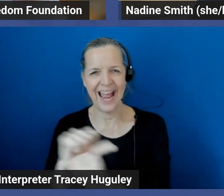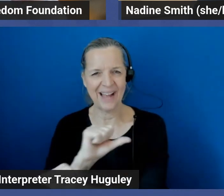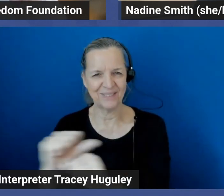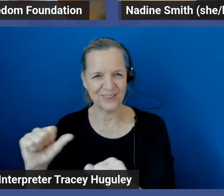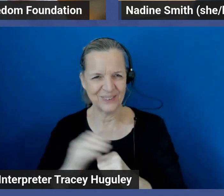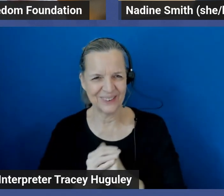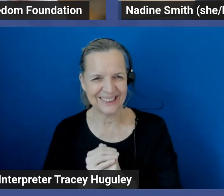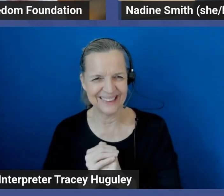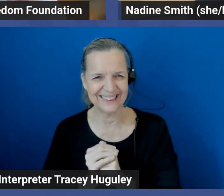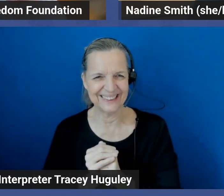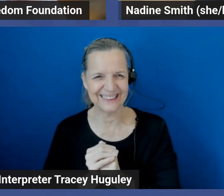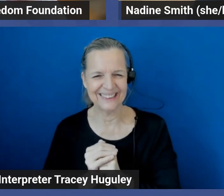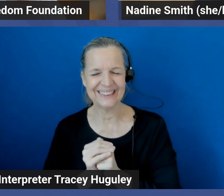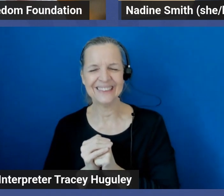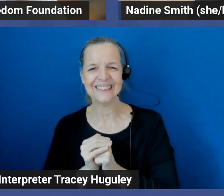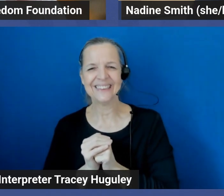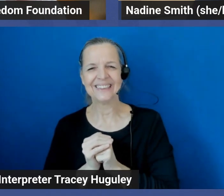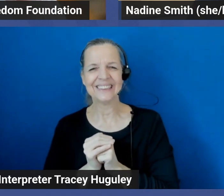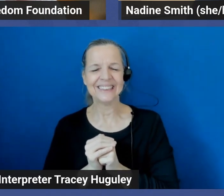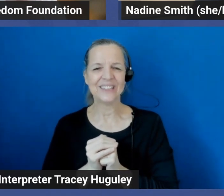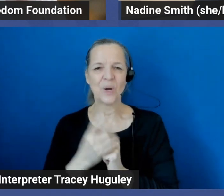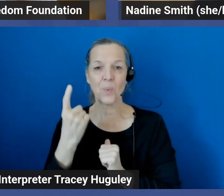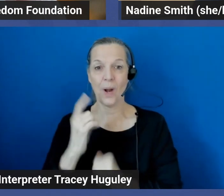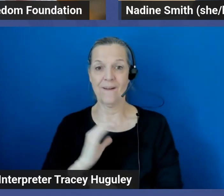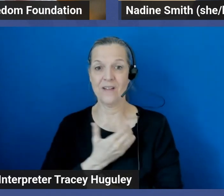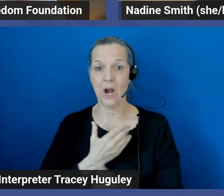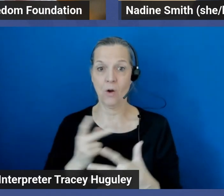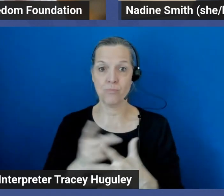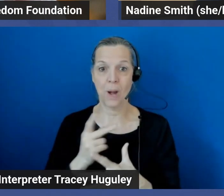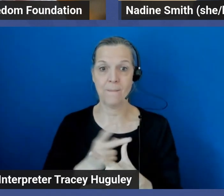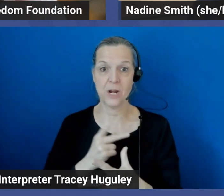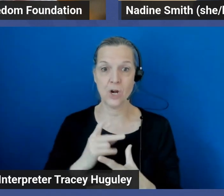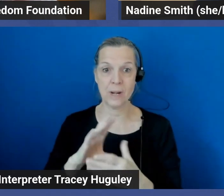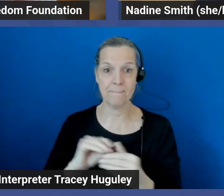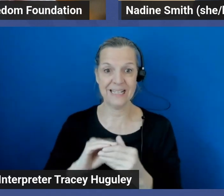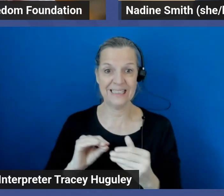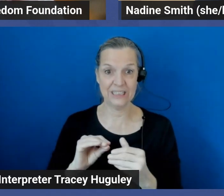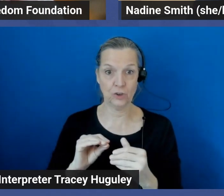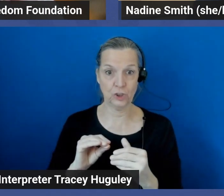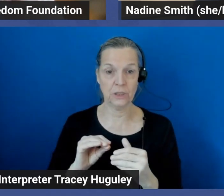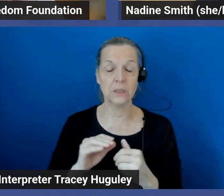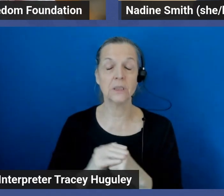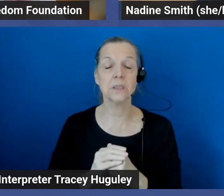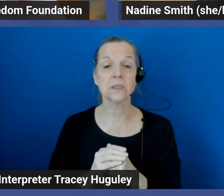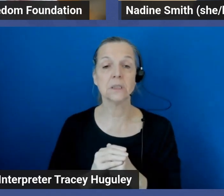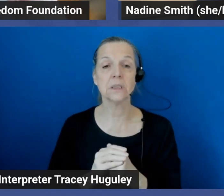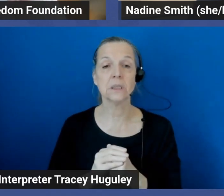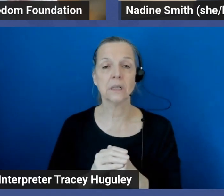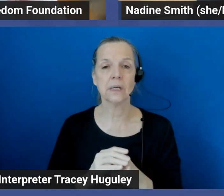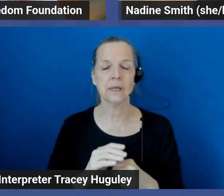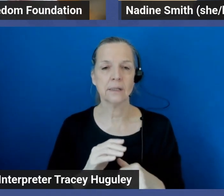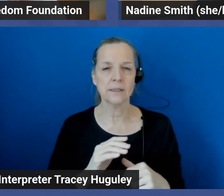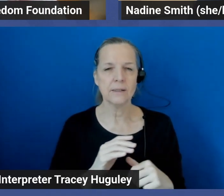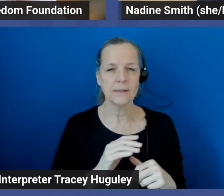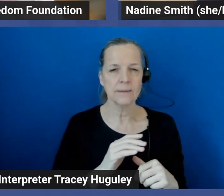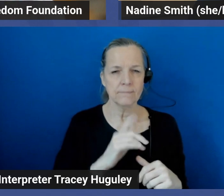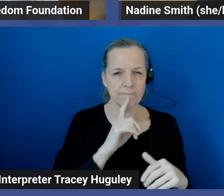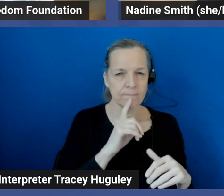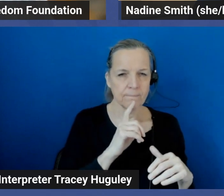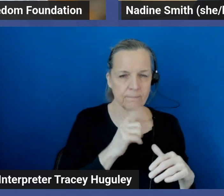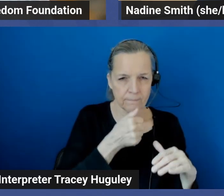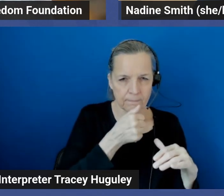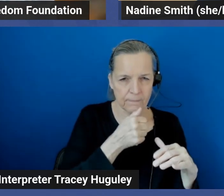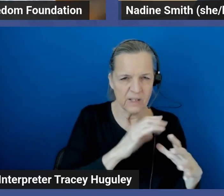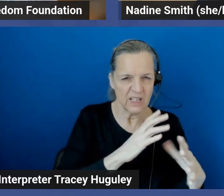so one of our primary messages has been concede nothing. Fight